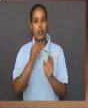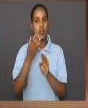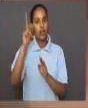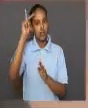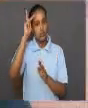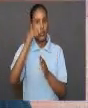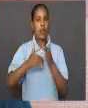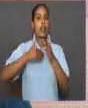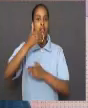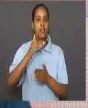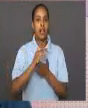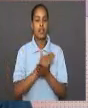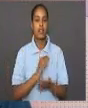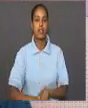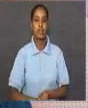next lesson.